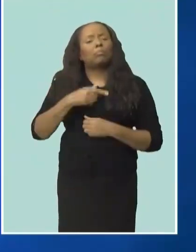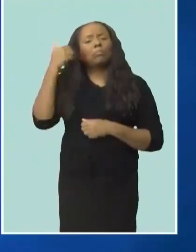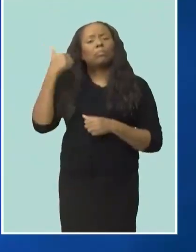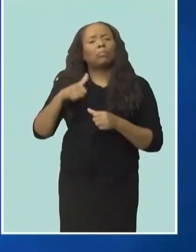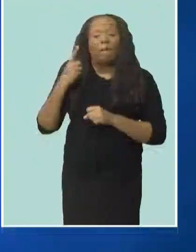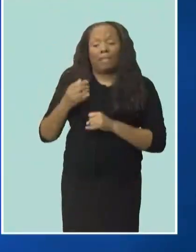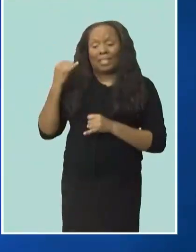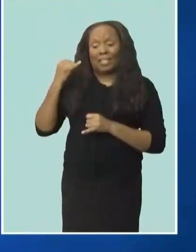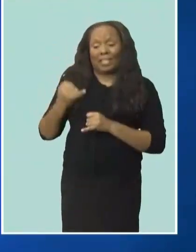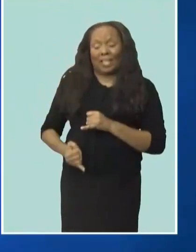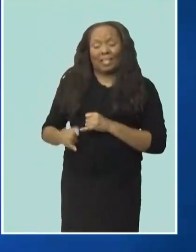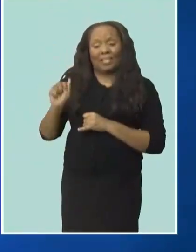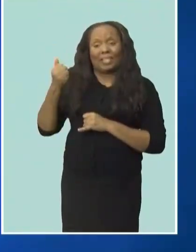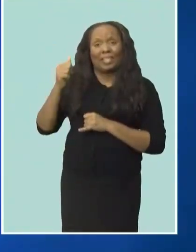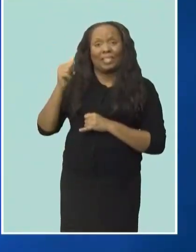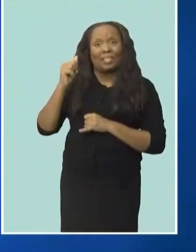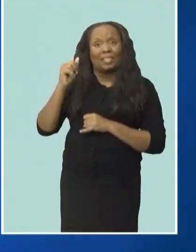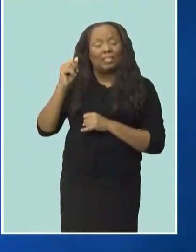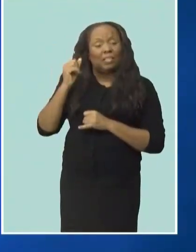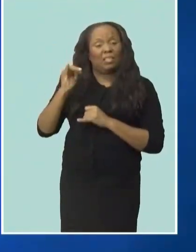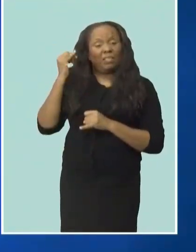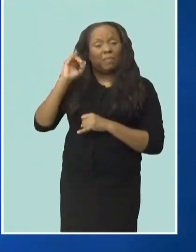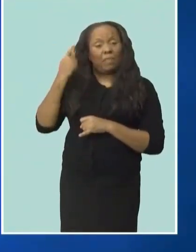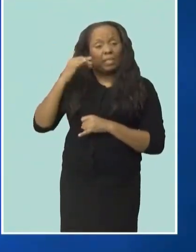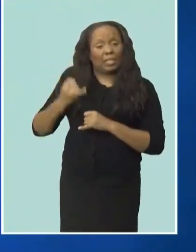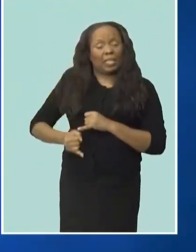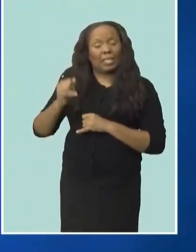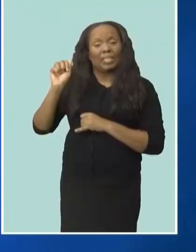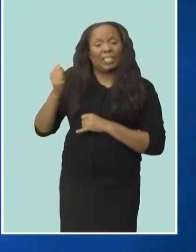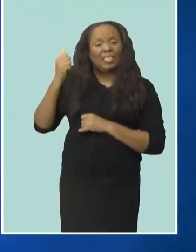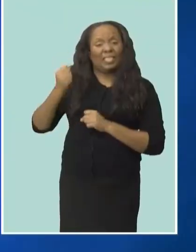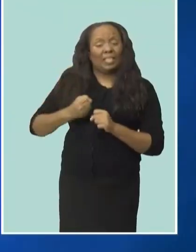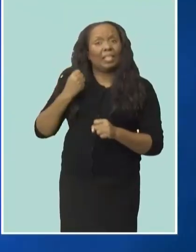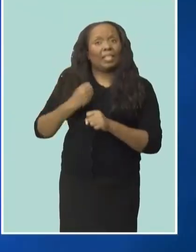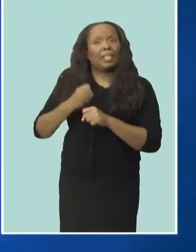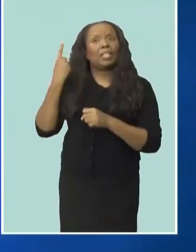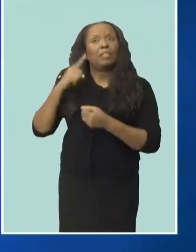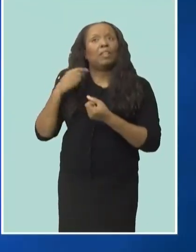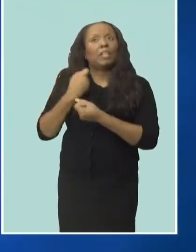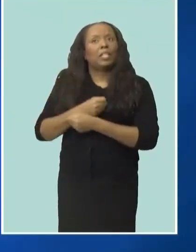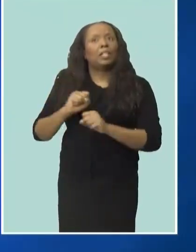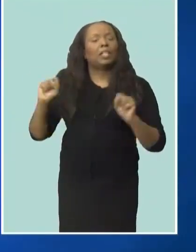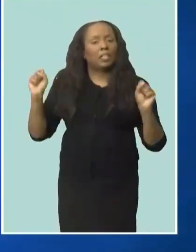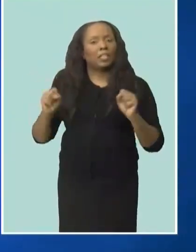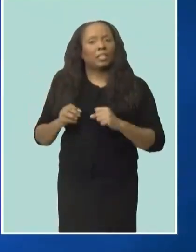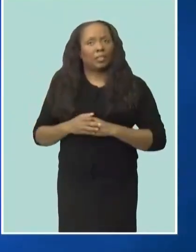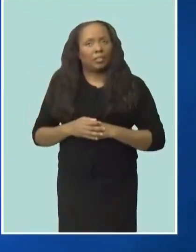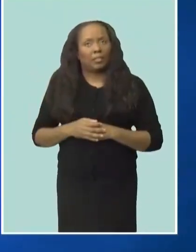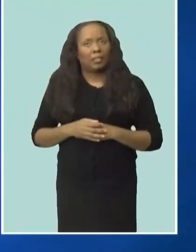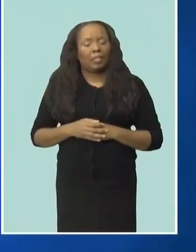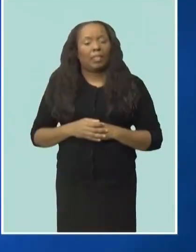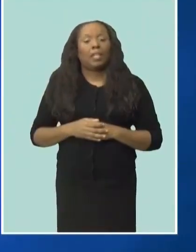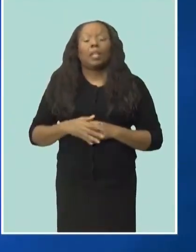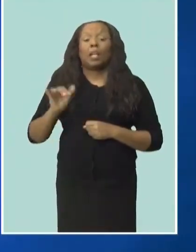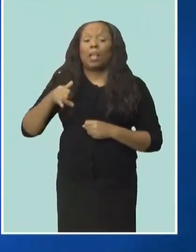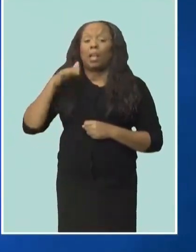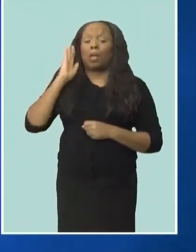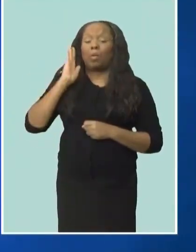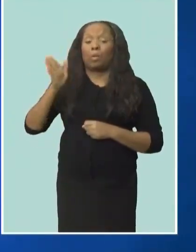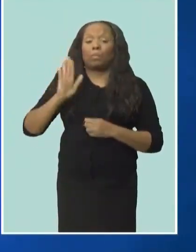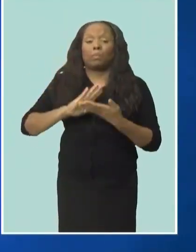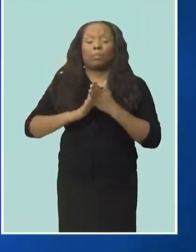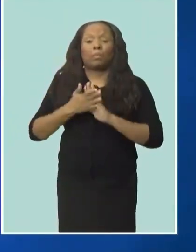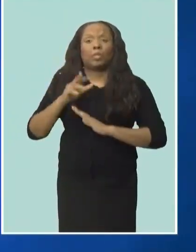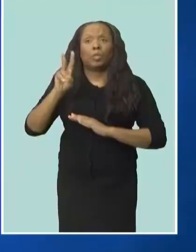of emancipation. And that 200 years for some will seem like